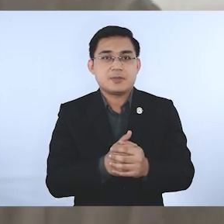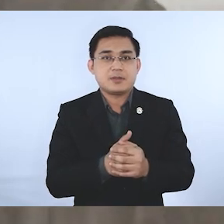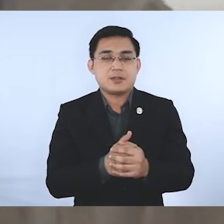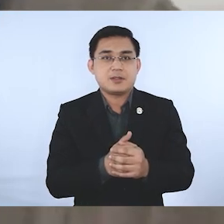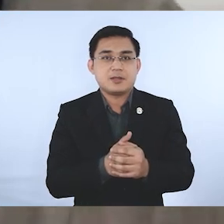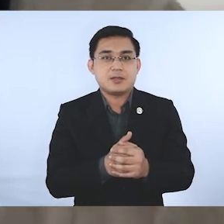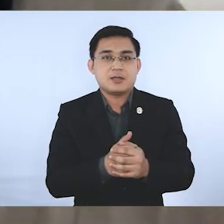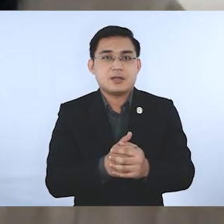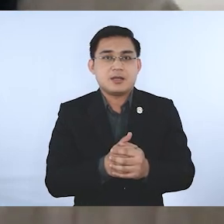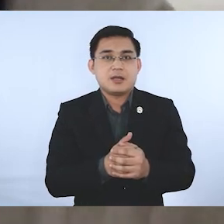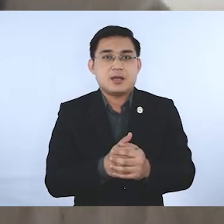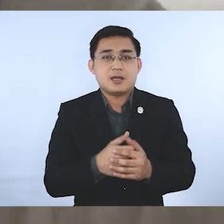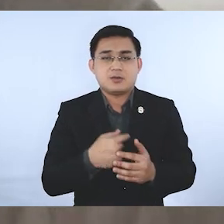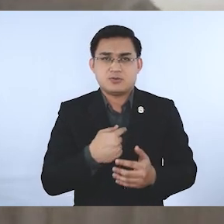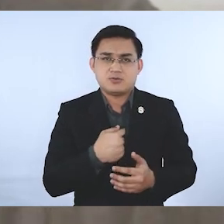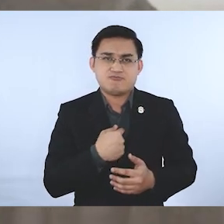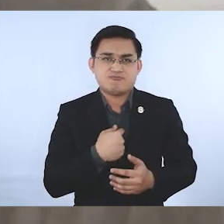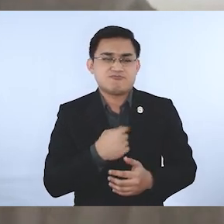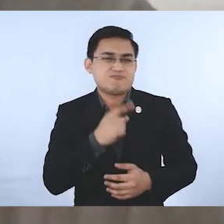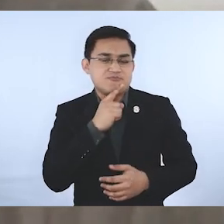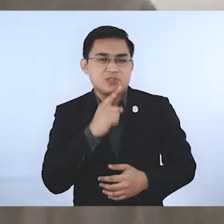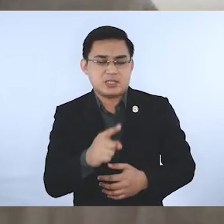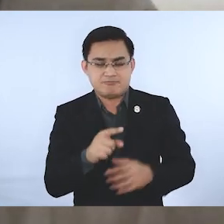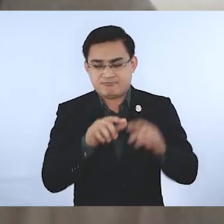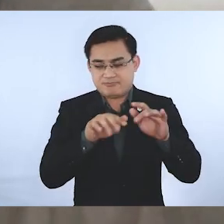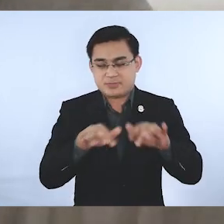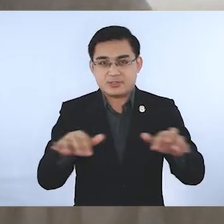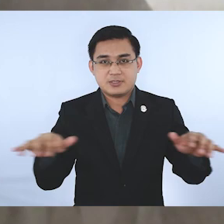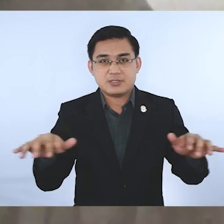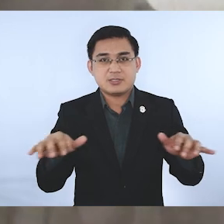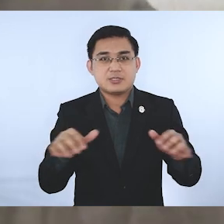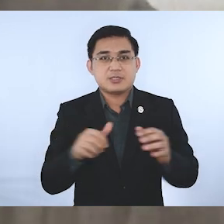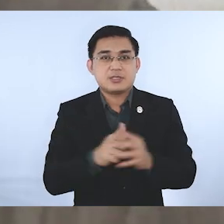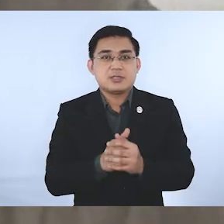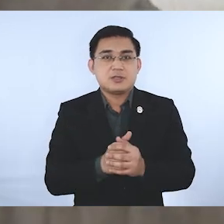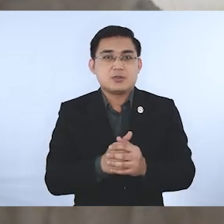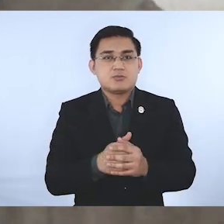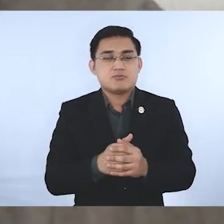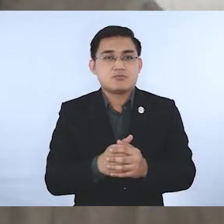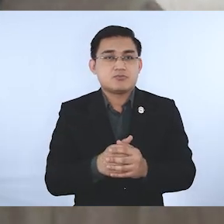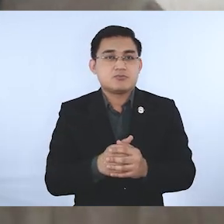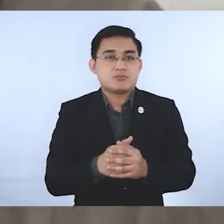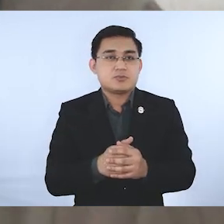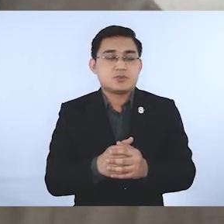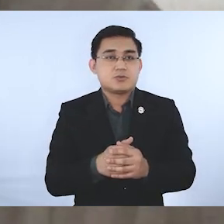it to play the organ in the place of worship, to